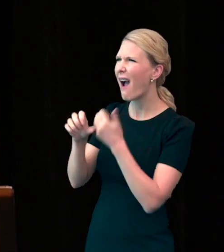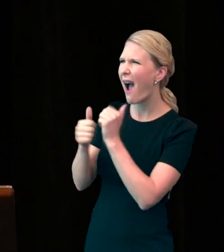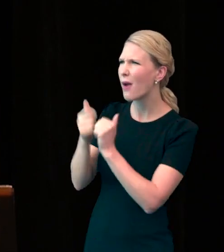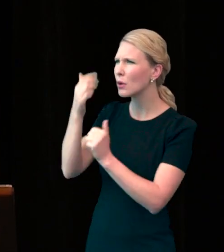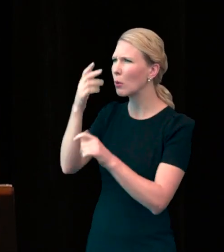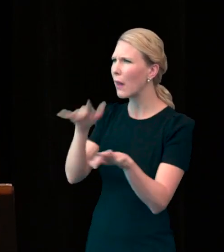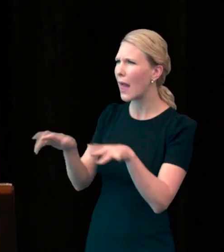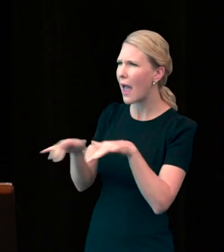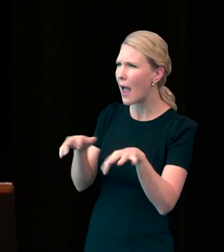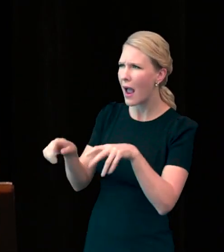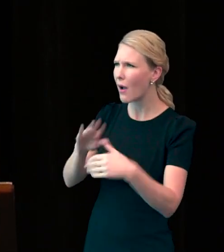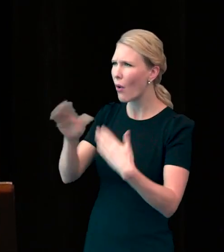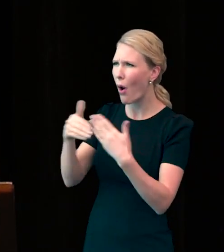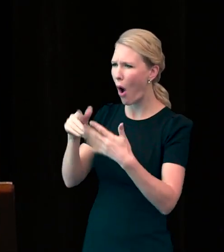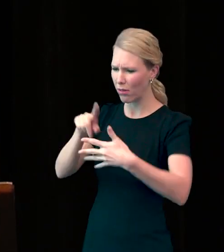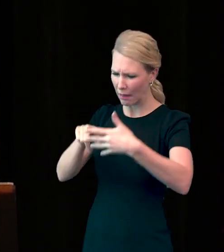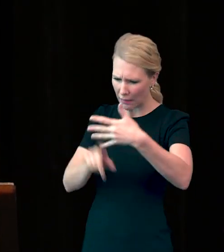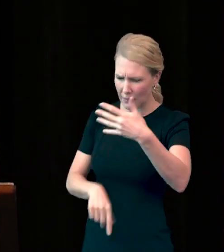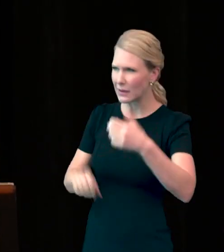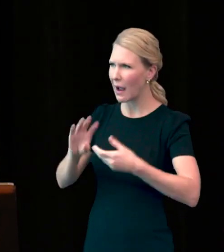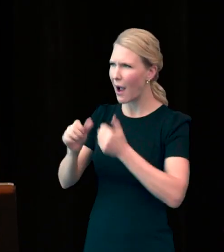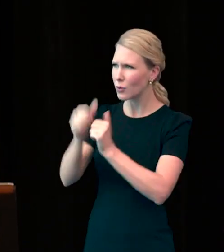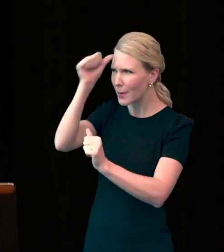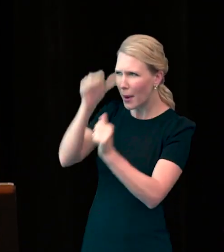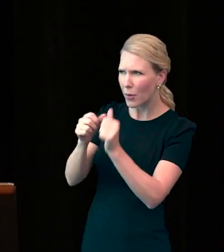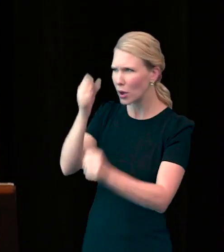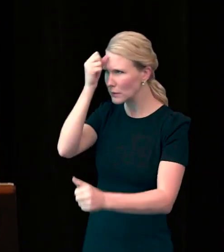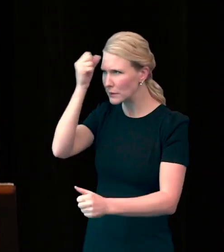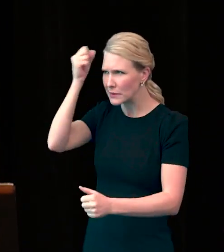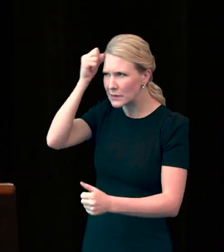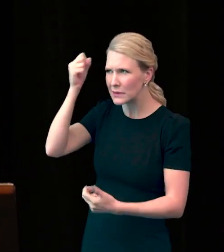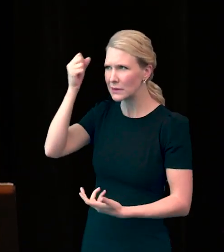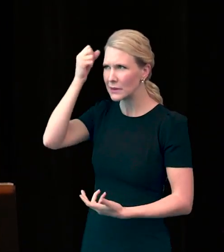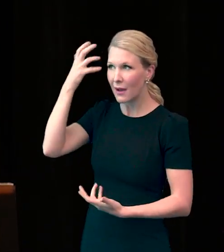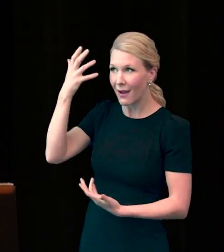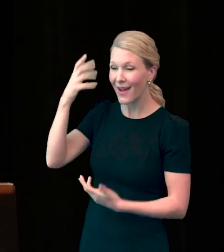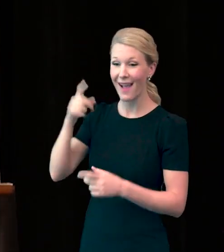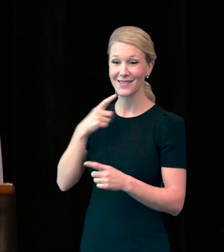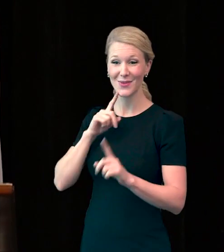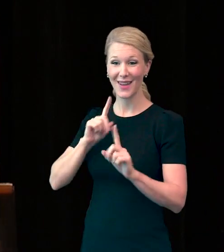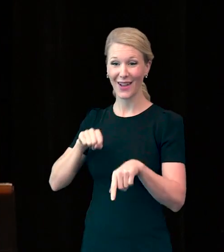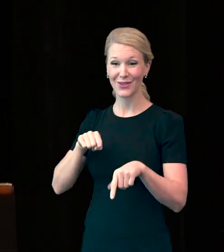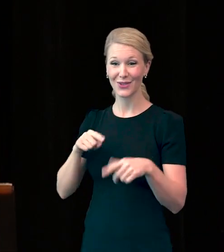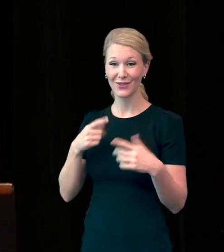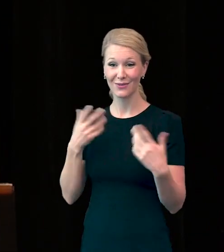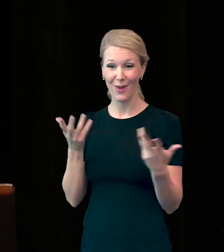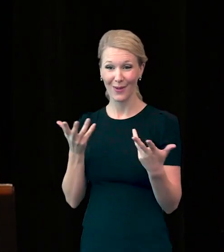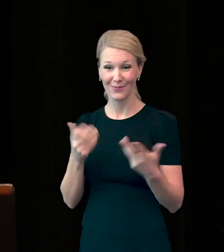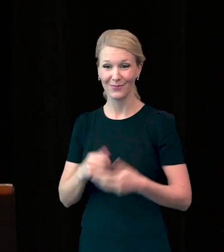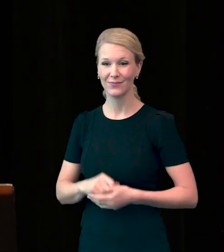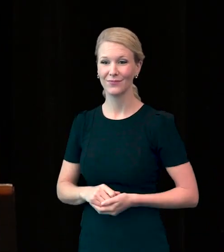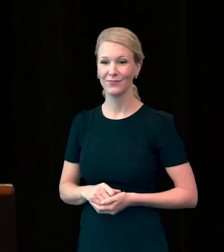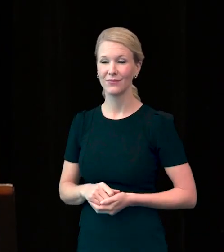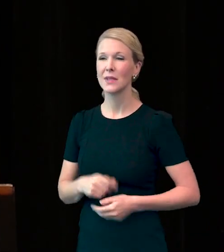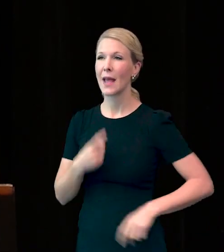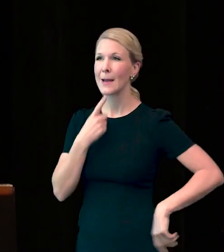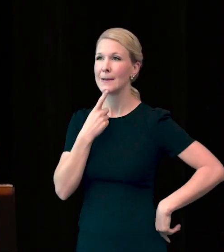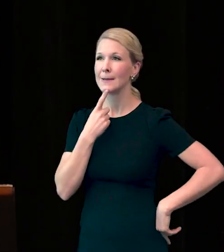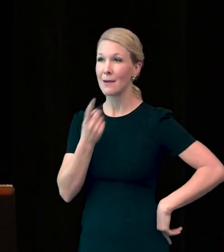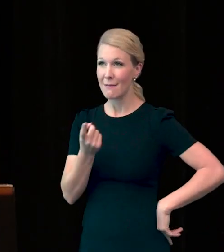how do you play all those notes? And how do you remember all those notes? And he whimsically replied, he